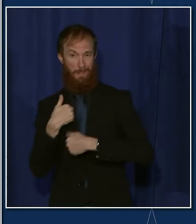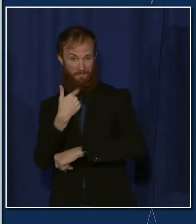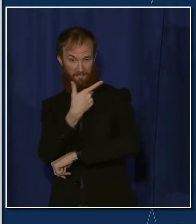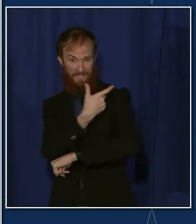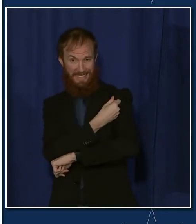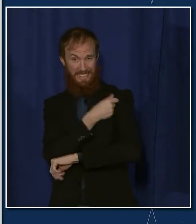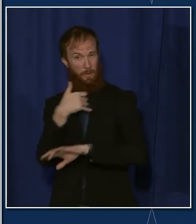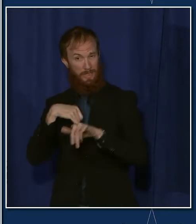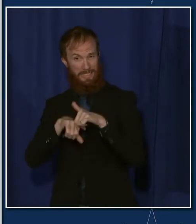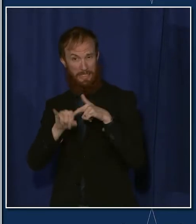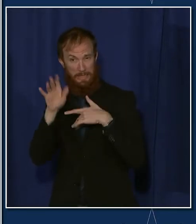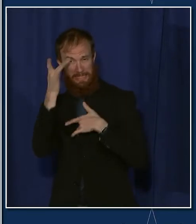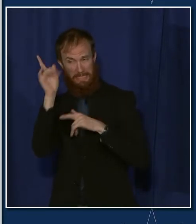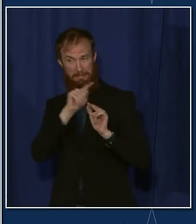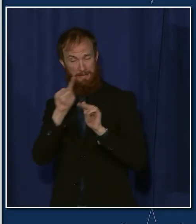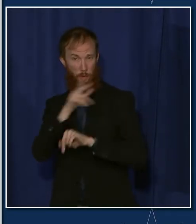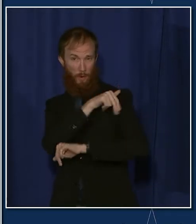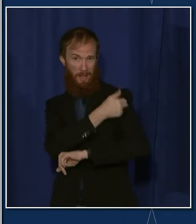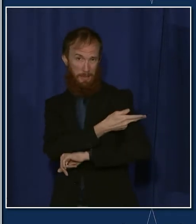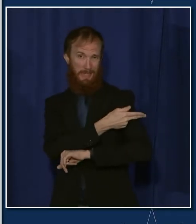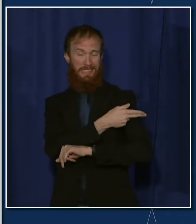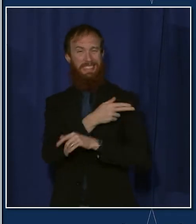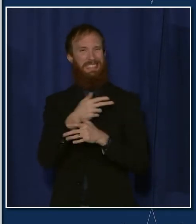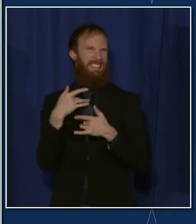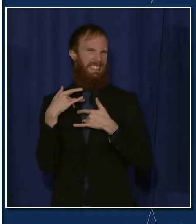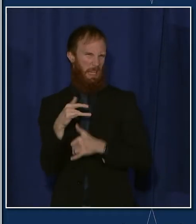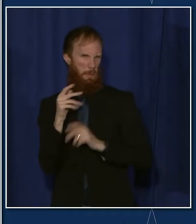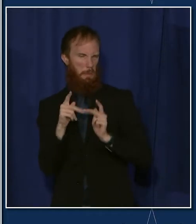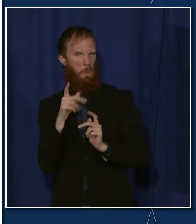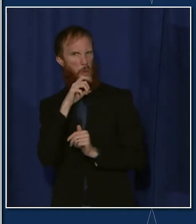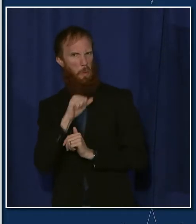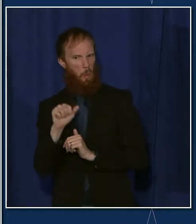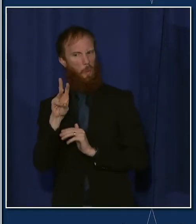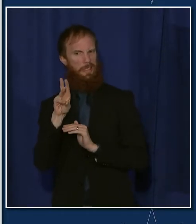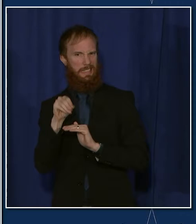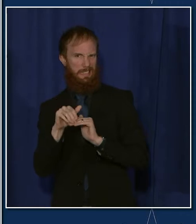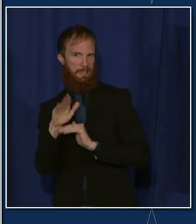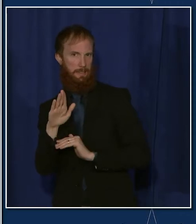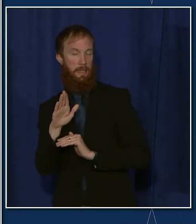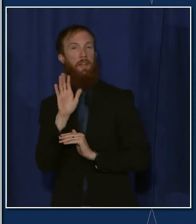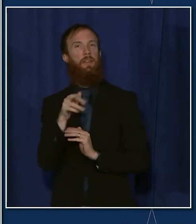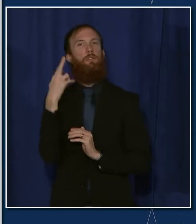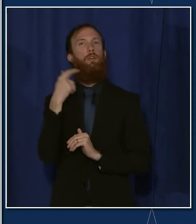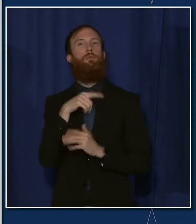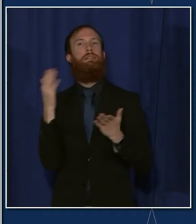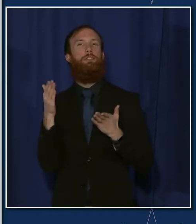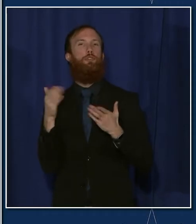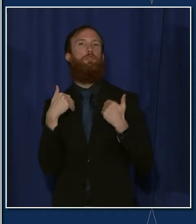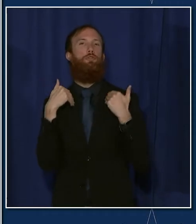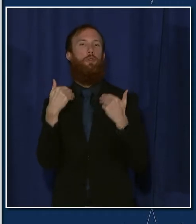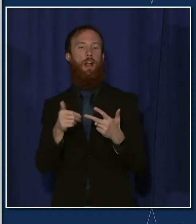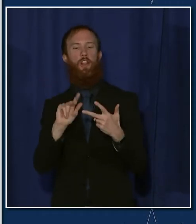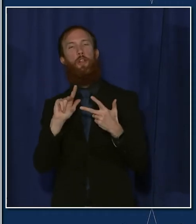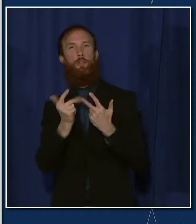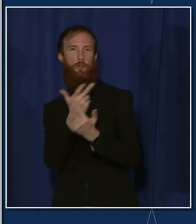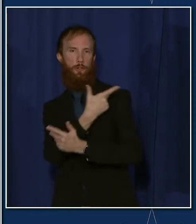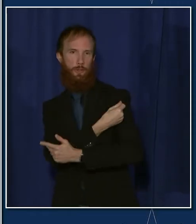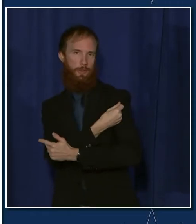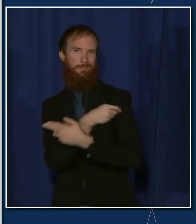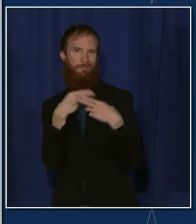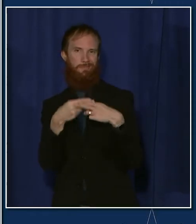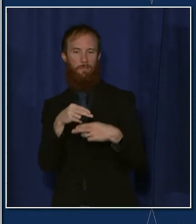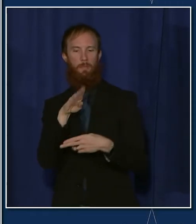tends to be in people over 60, which is why we've been really promoting boosters, especially for people who are older and have